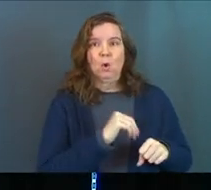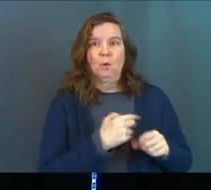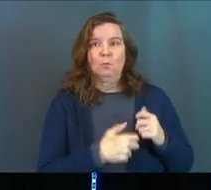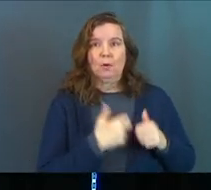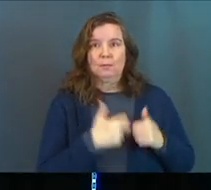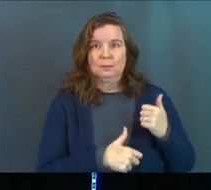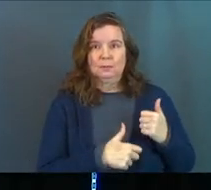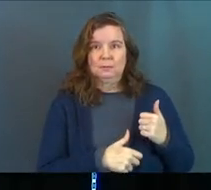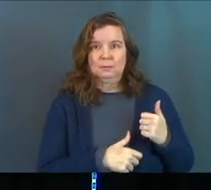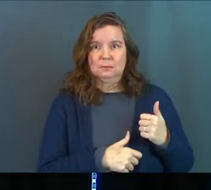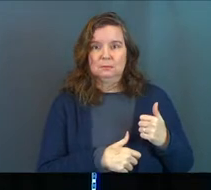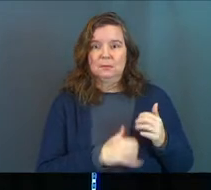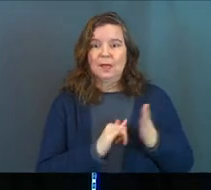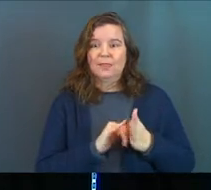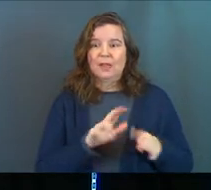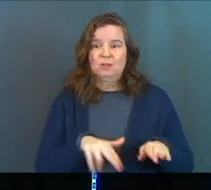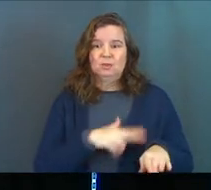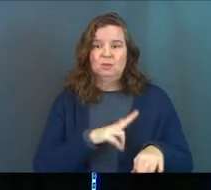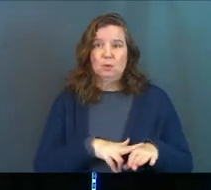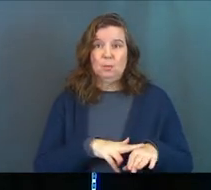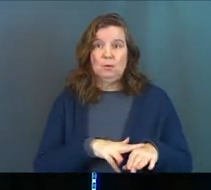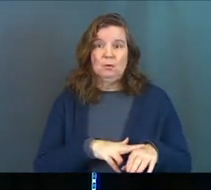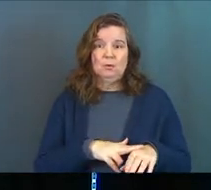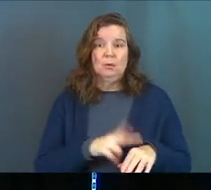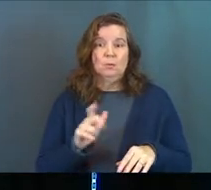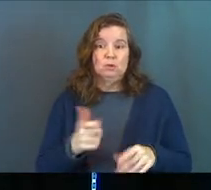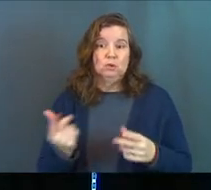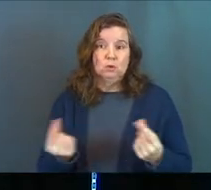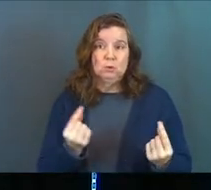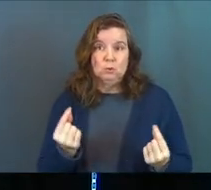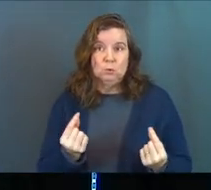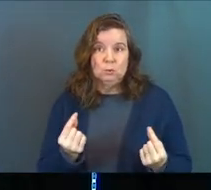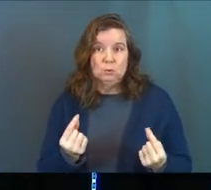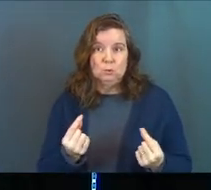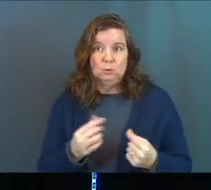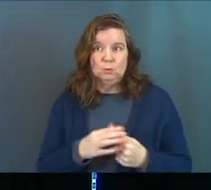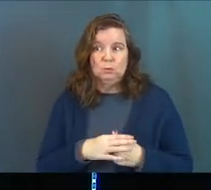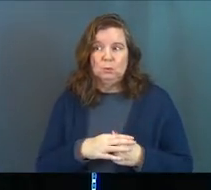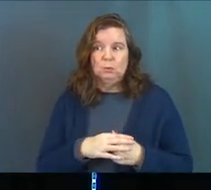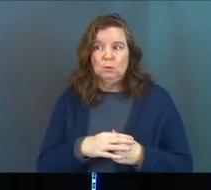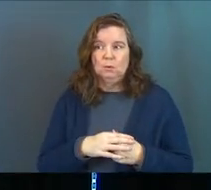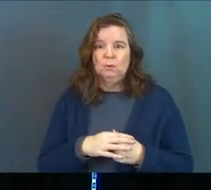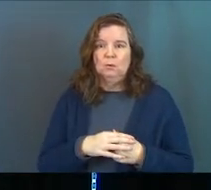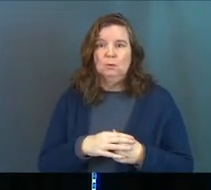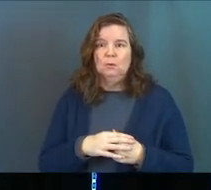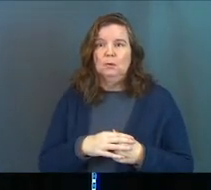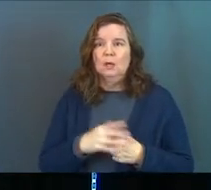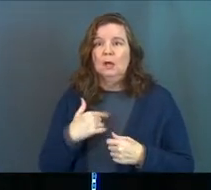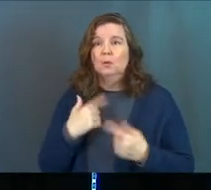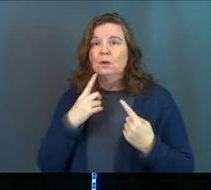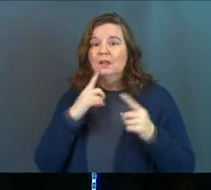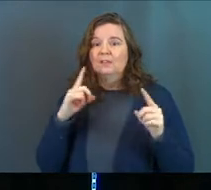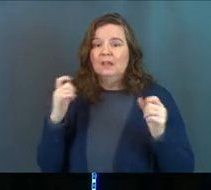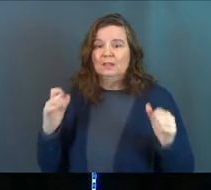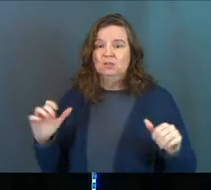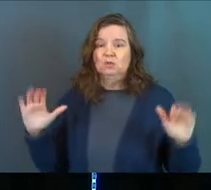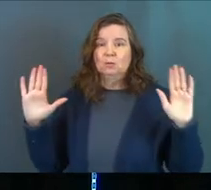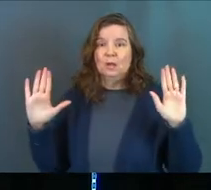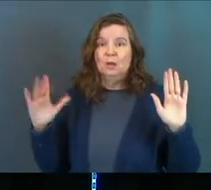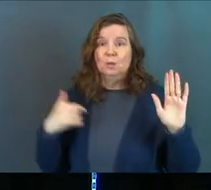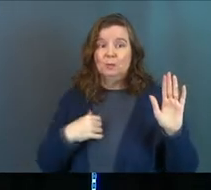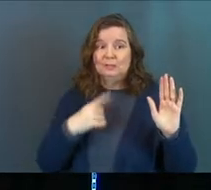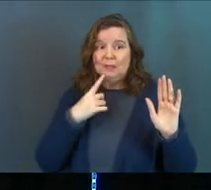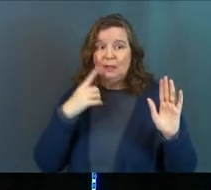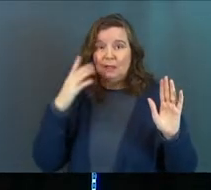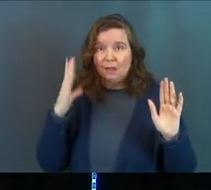problems. And that's normal and that's human. That's what we should do. But when we stop everything and we finally surrender and we